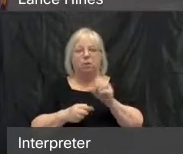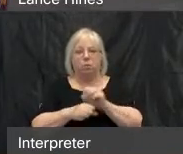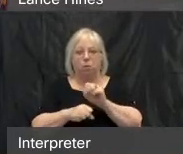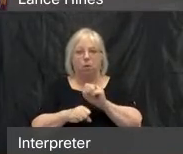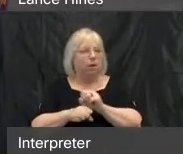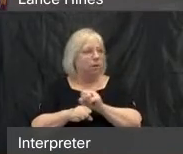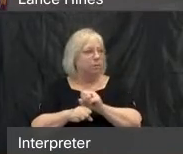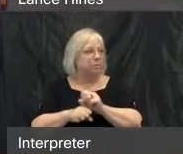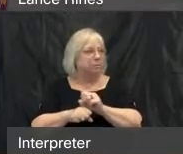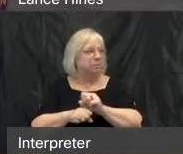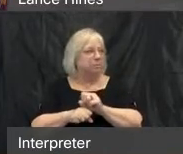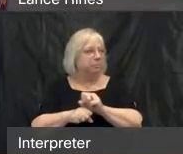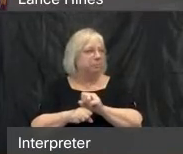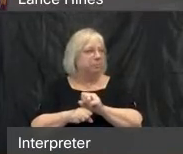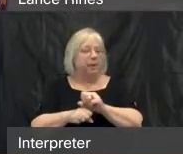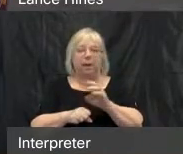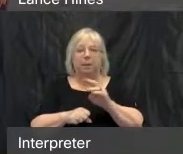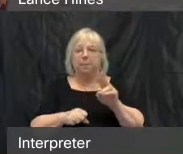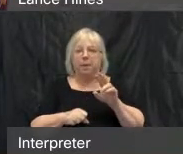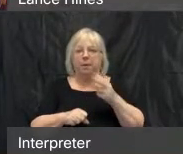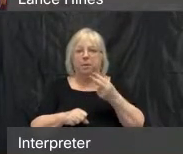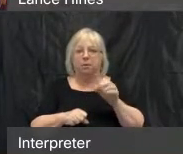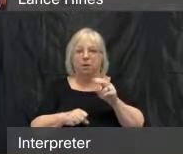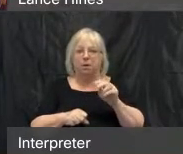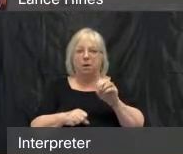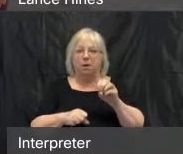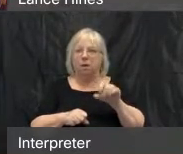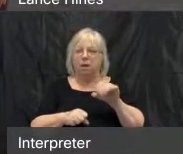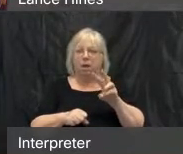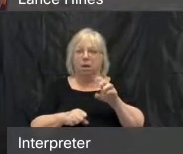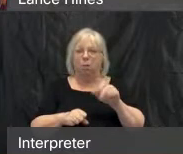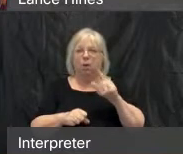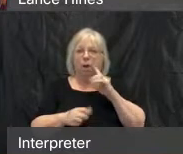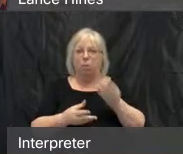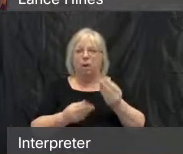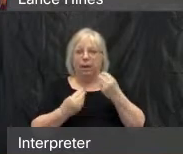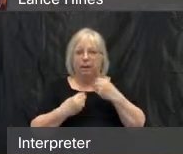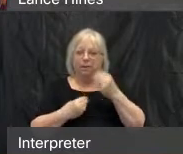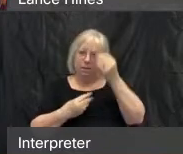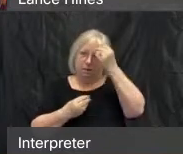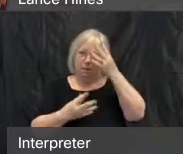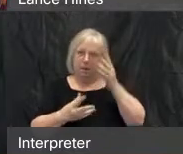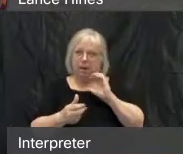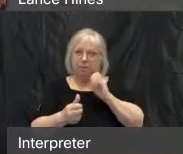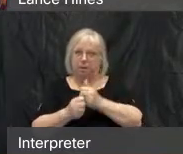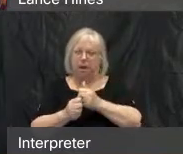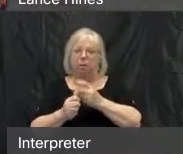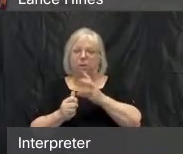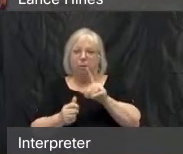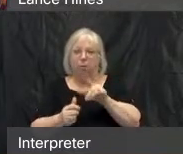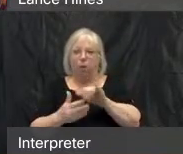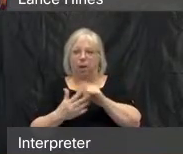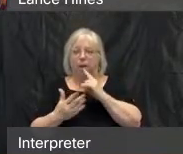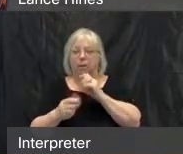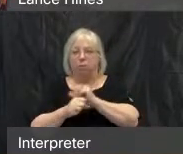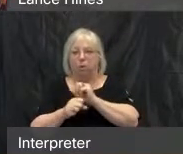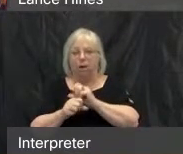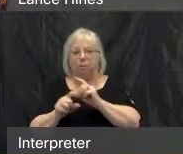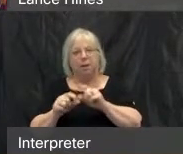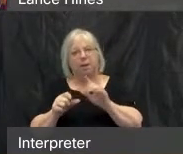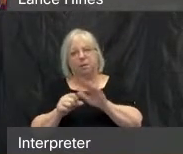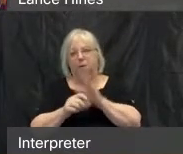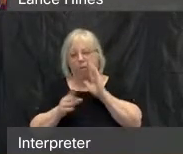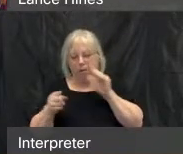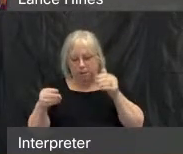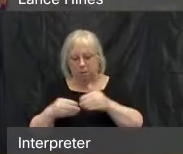need to, Mr. Honeywell, we'll get him to sort of do an update on how that's working, but that's totally concentrated on